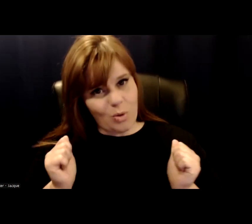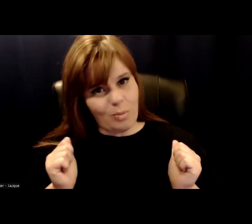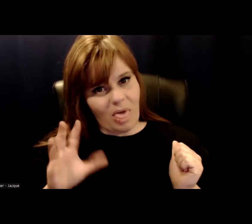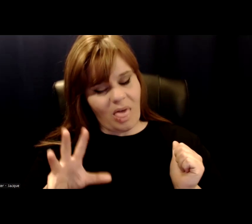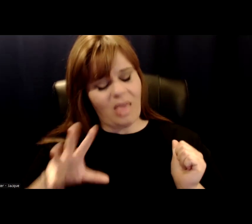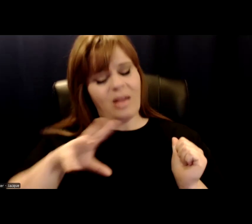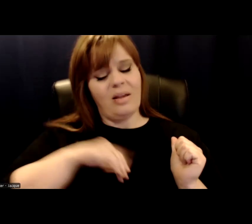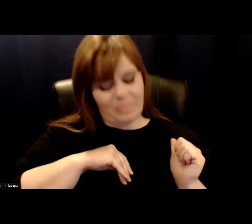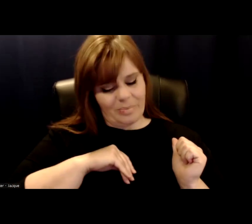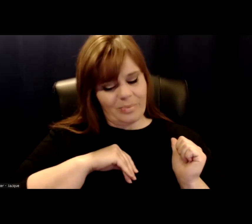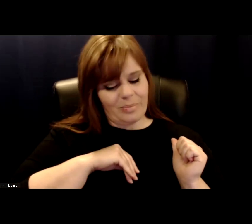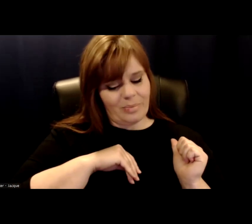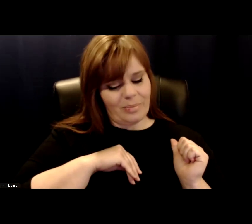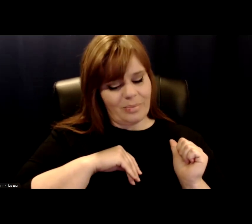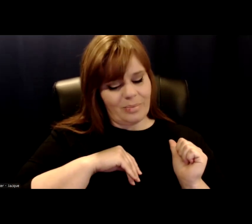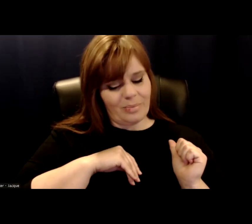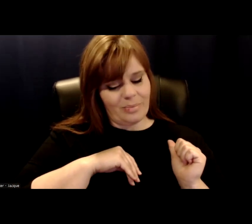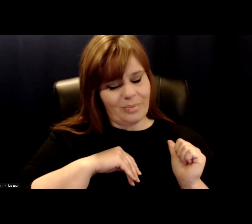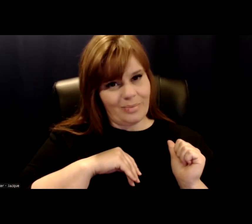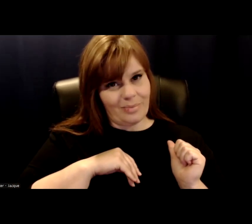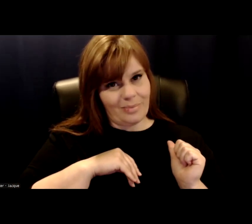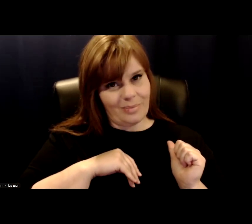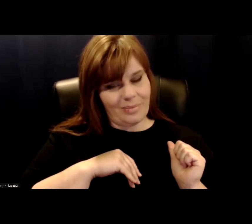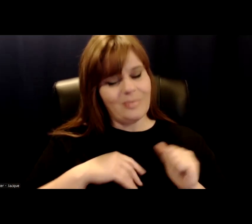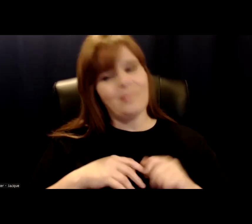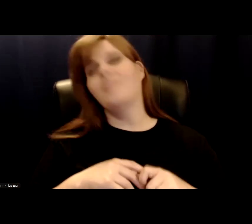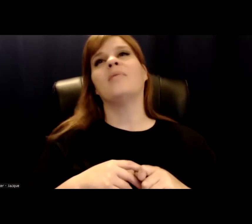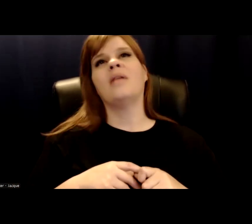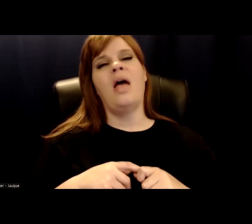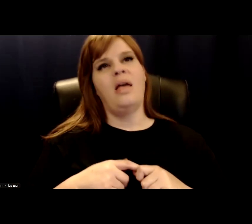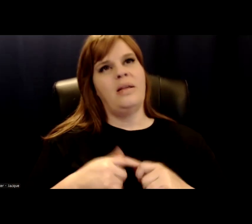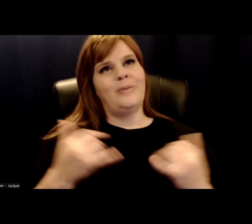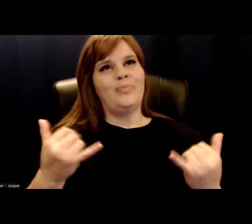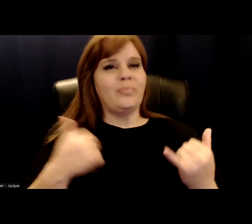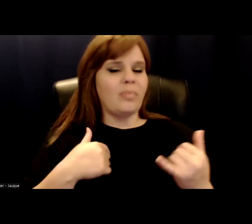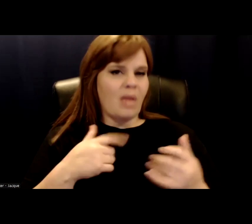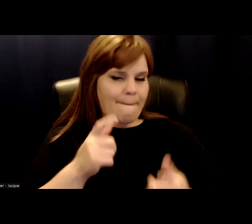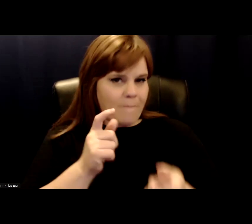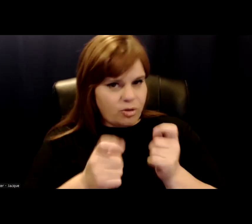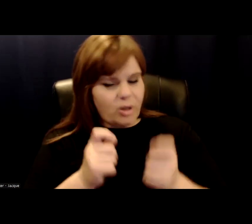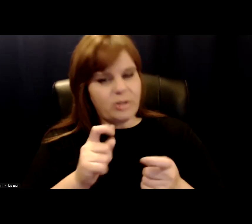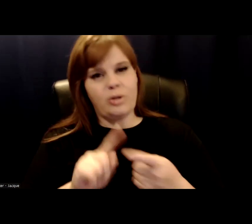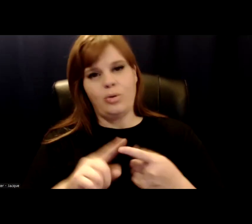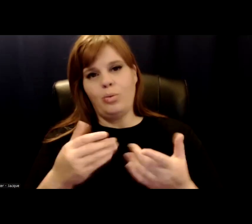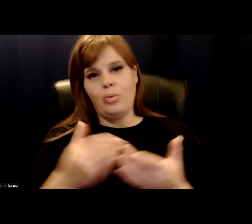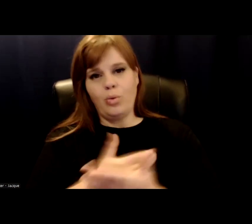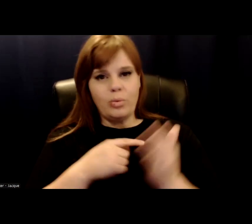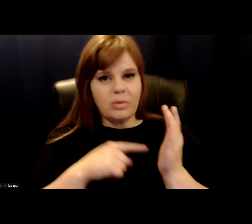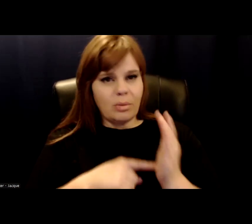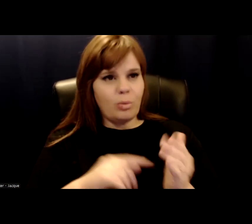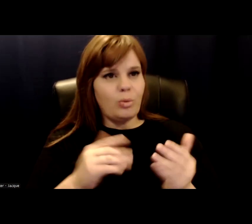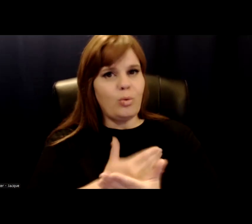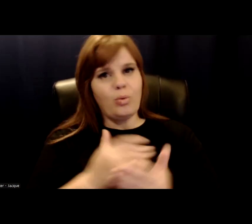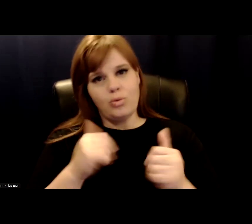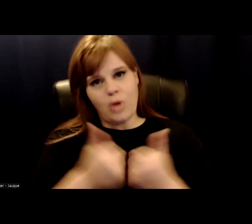These days, I'm constantly adjusting to new symptoms, new limitations, new challenges, and I'm very